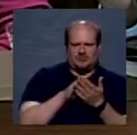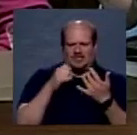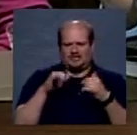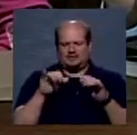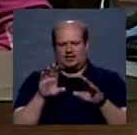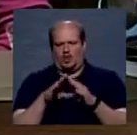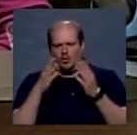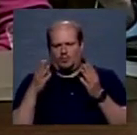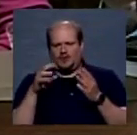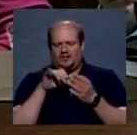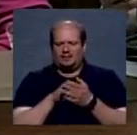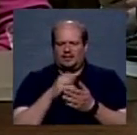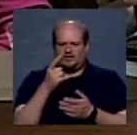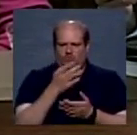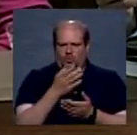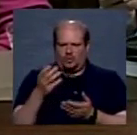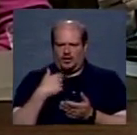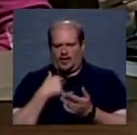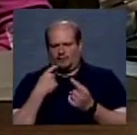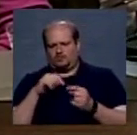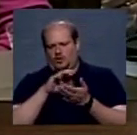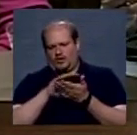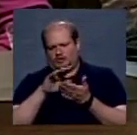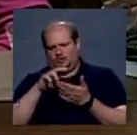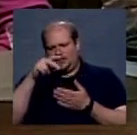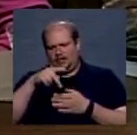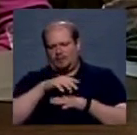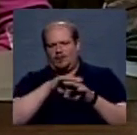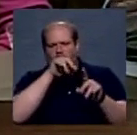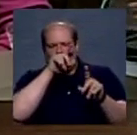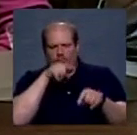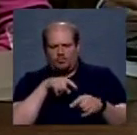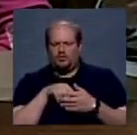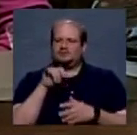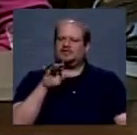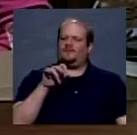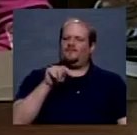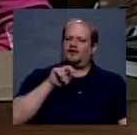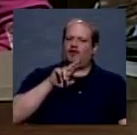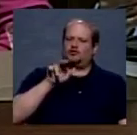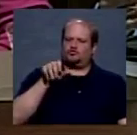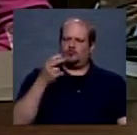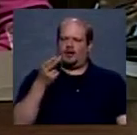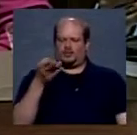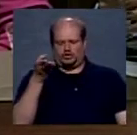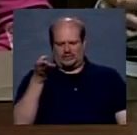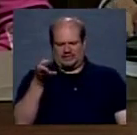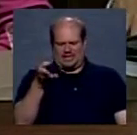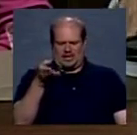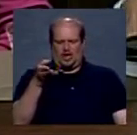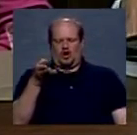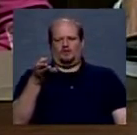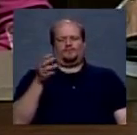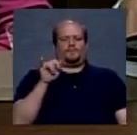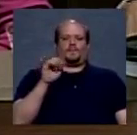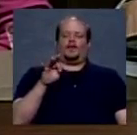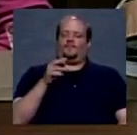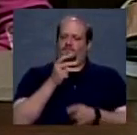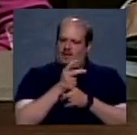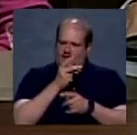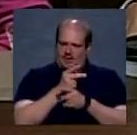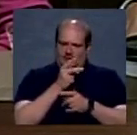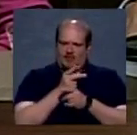open. So that's one of the things I'm trying to clean up on these reports. If trash has been, if it's been taken